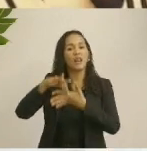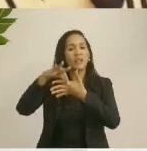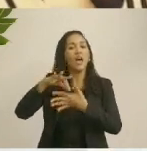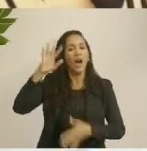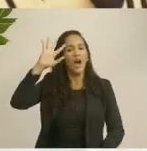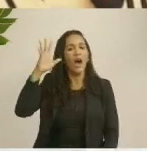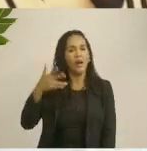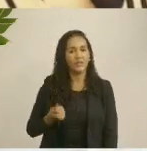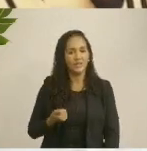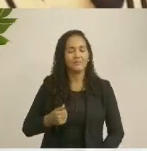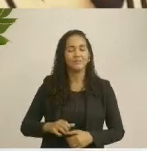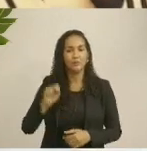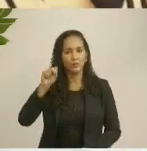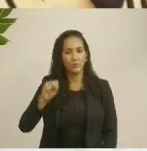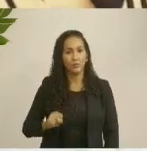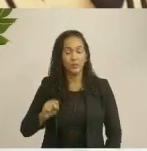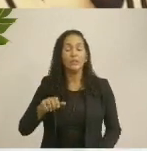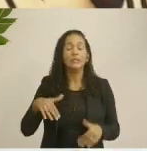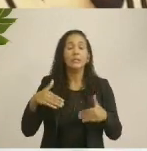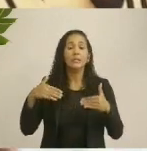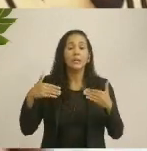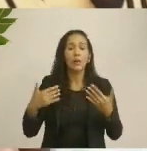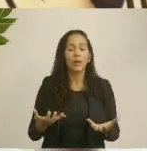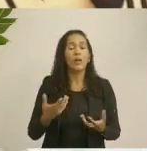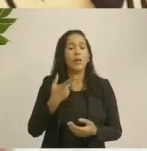have the focus of the